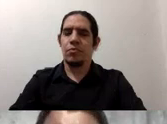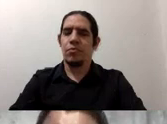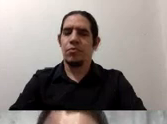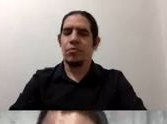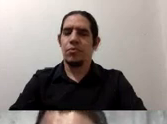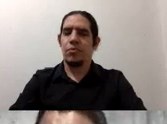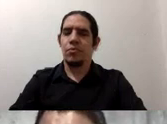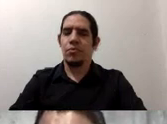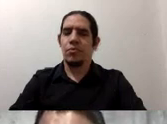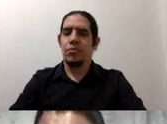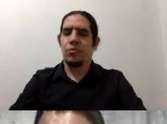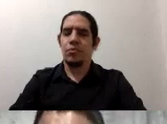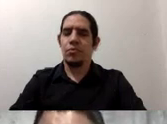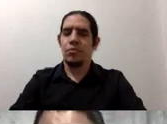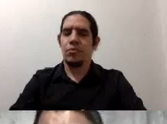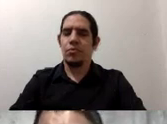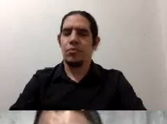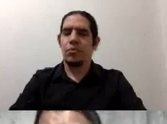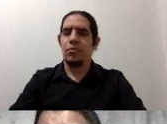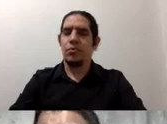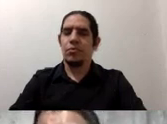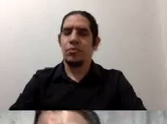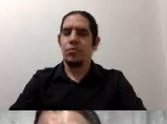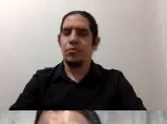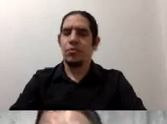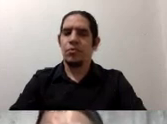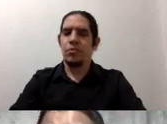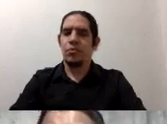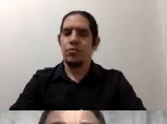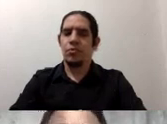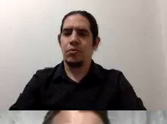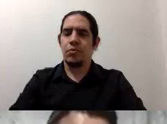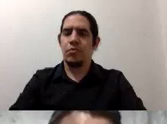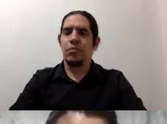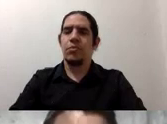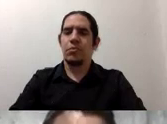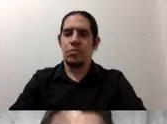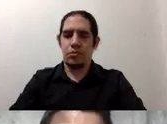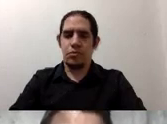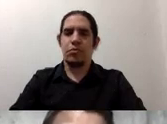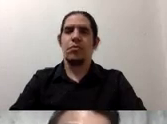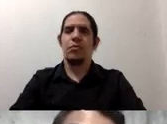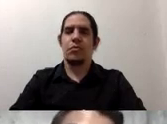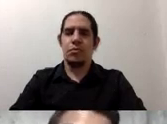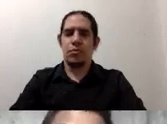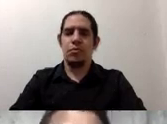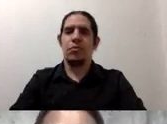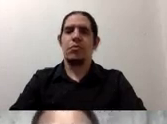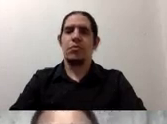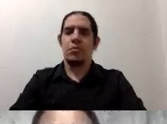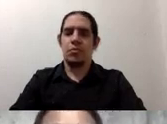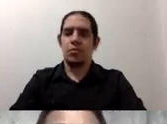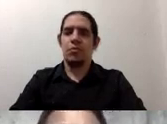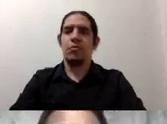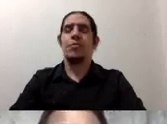students. Only 1 professor stated that she observed that her students struggle. As we can see here, yes, because my friend doesn't